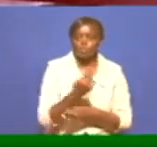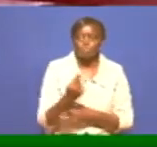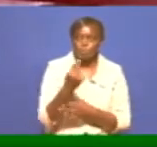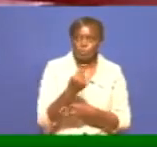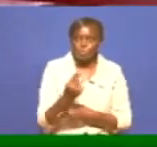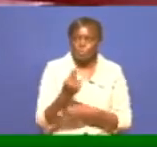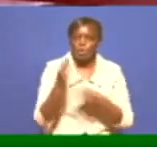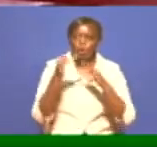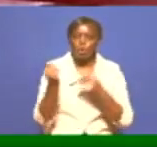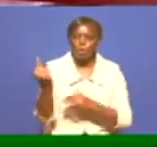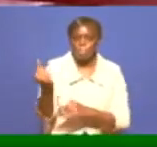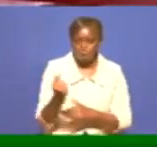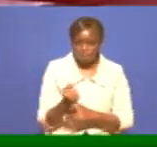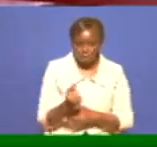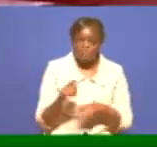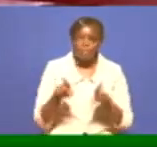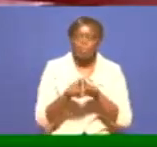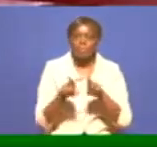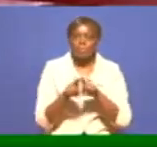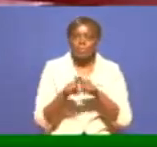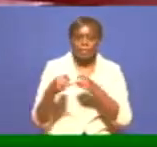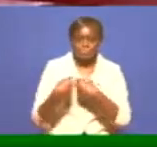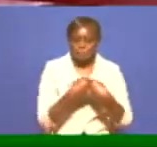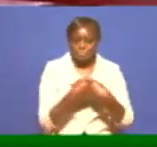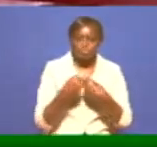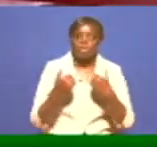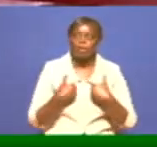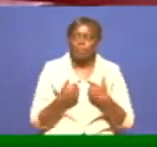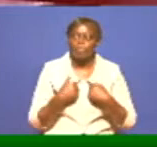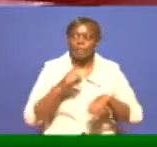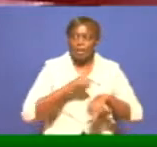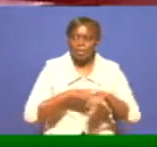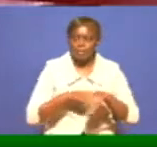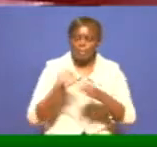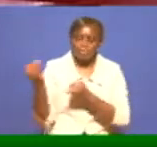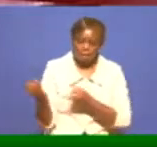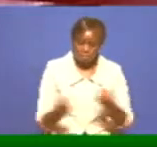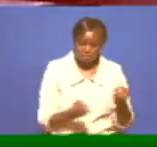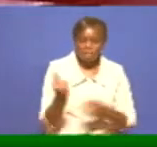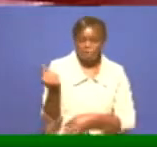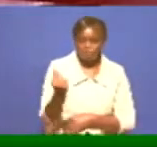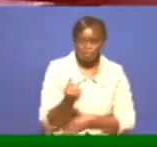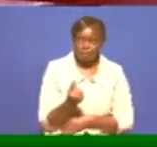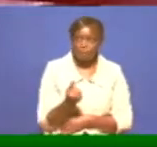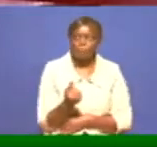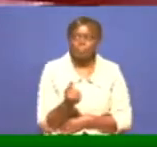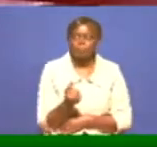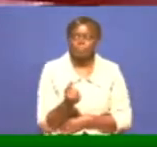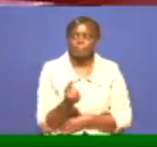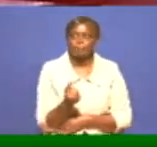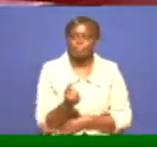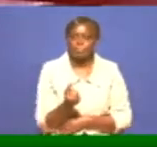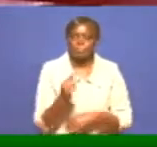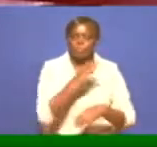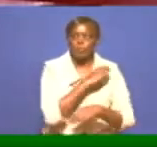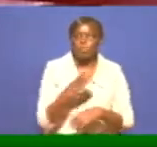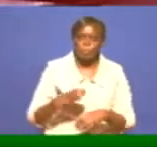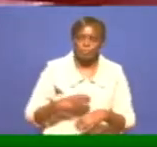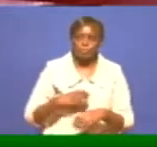come, because we've also had a lot of challenges, because whenever we invite him to come to the committee,